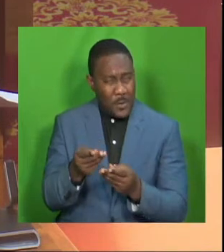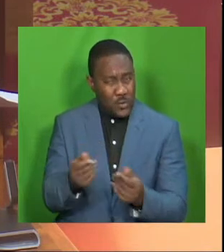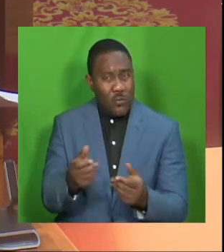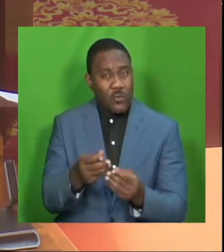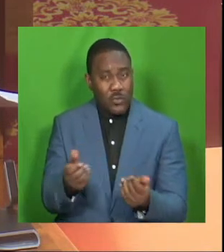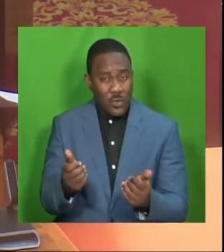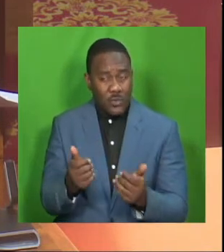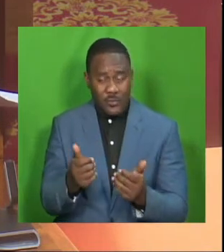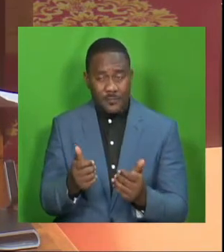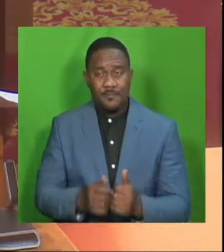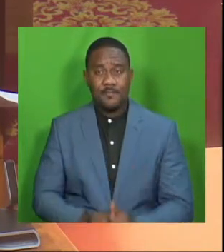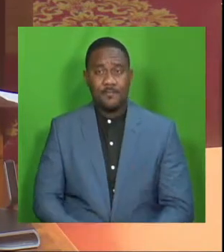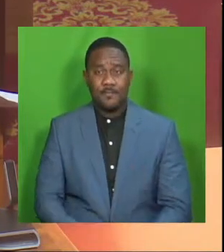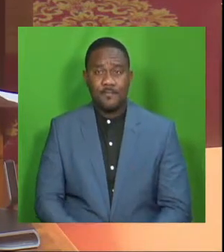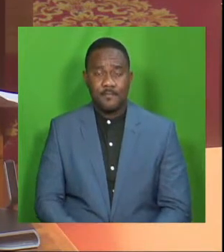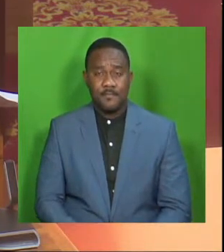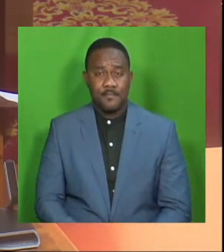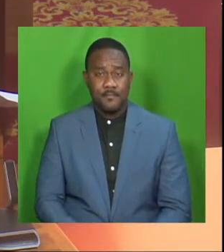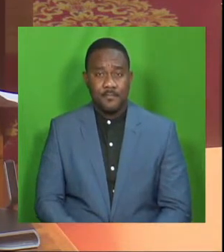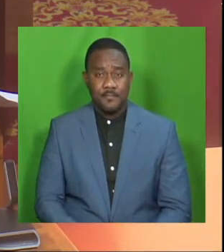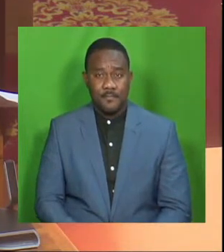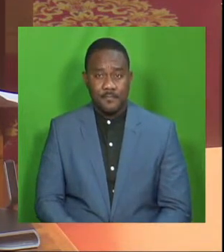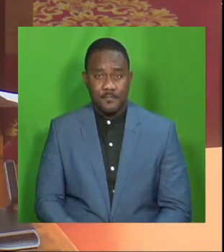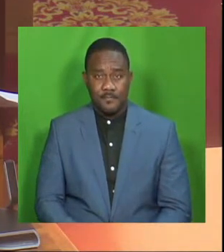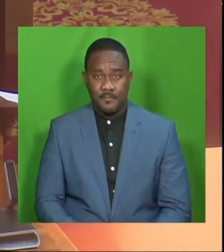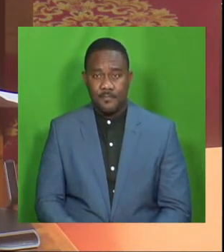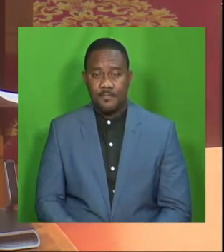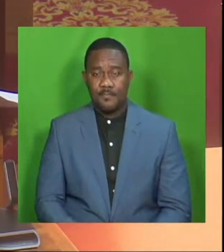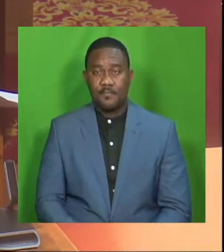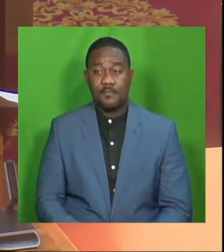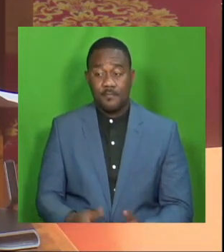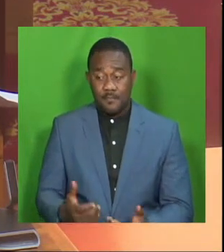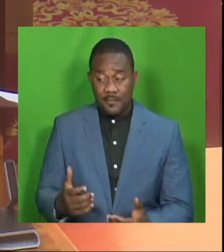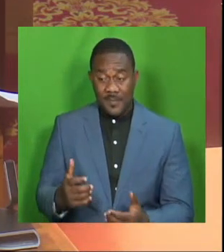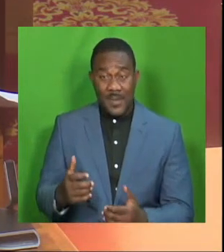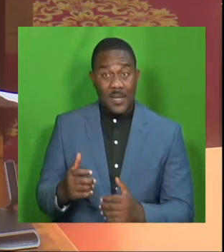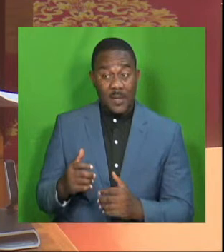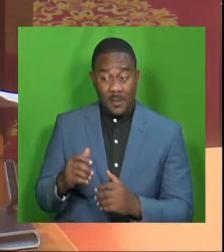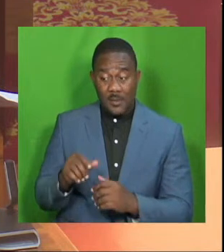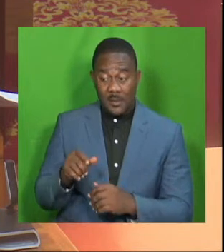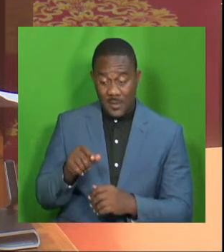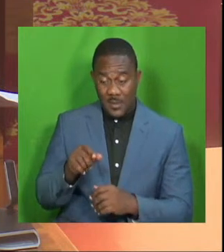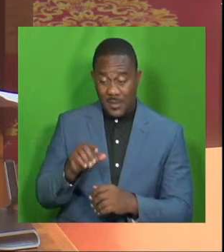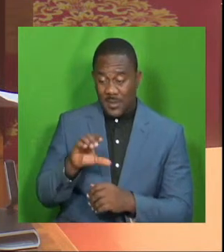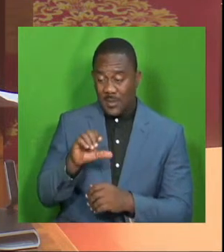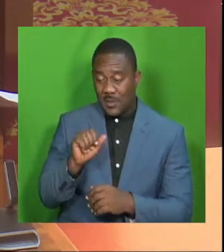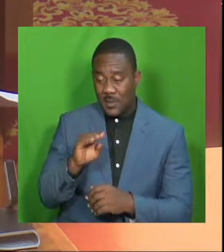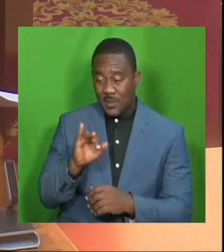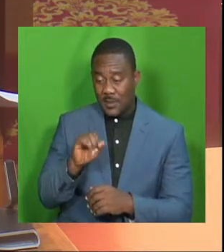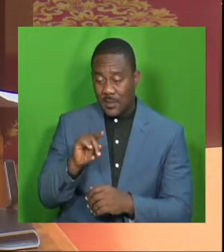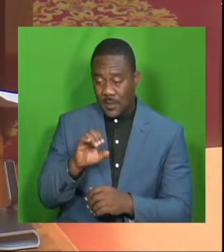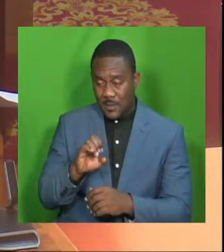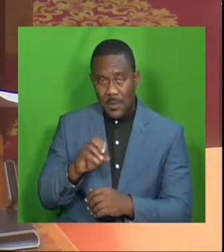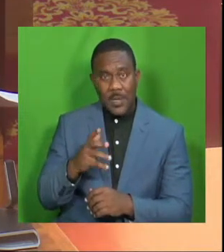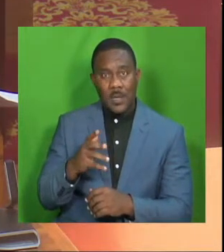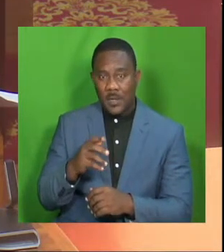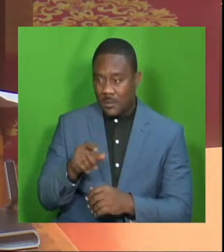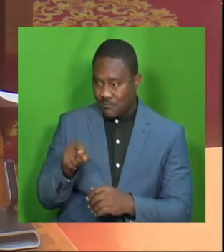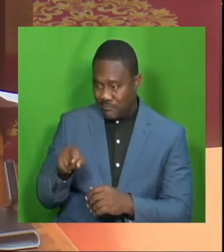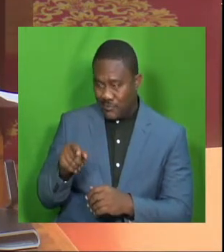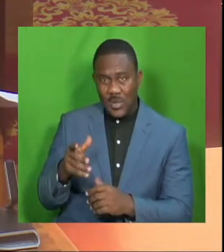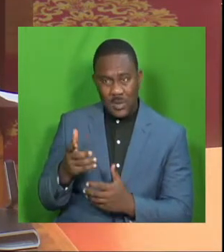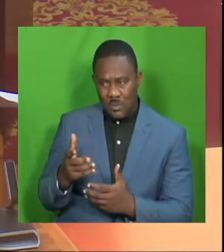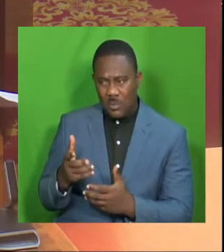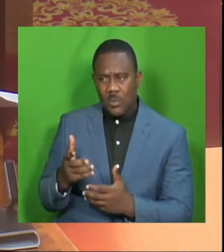concerns. The ministry sought Cabinet approval to draft a new Fisheries Act to meet